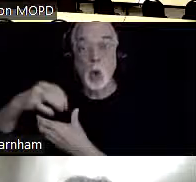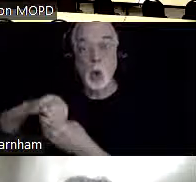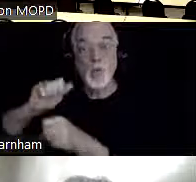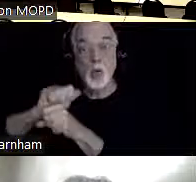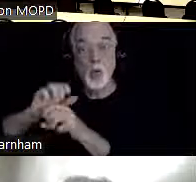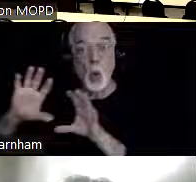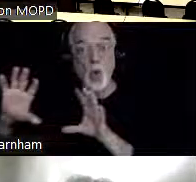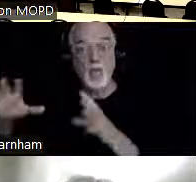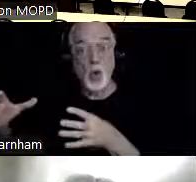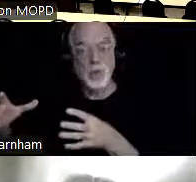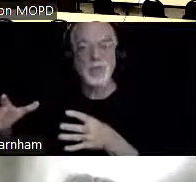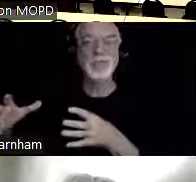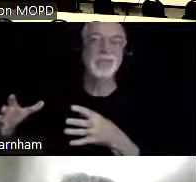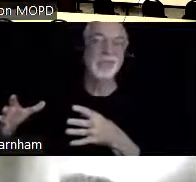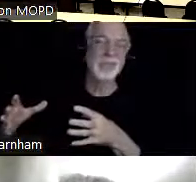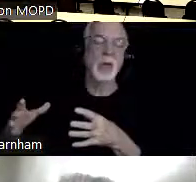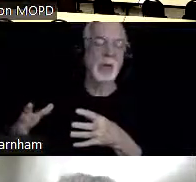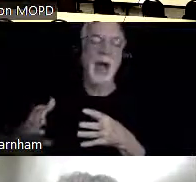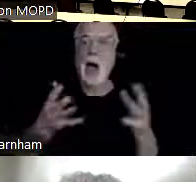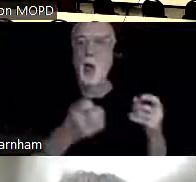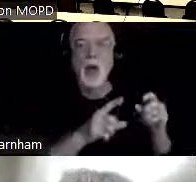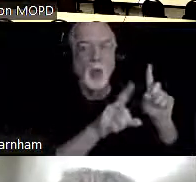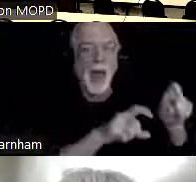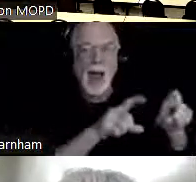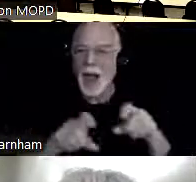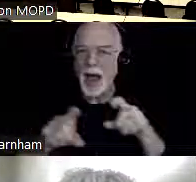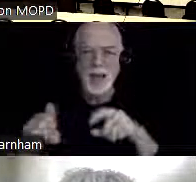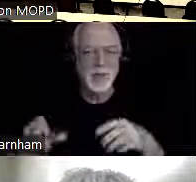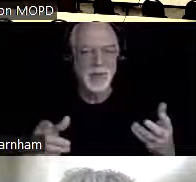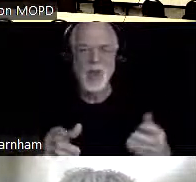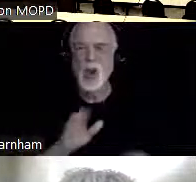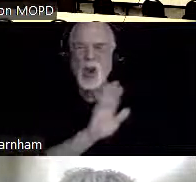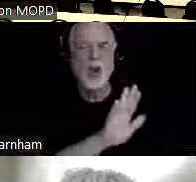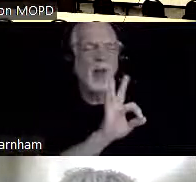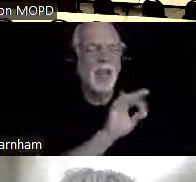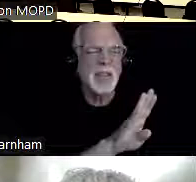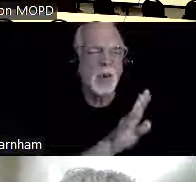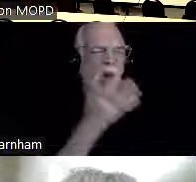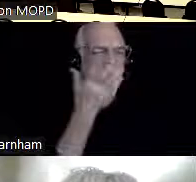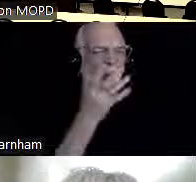Well, I want to ask everybody in this room, what does your Facebook look like? What is your